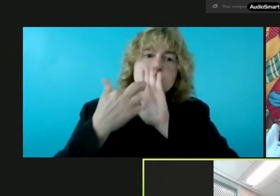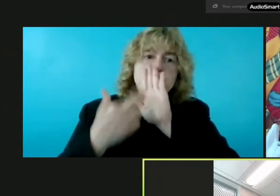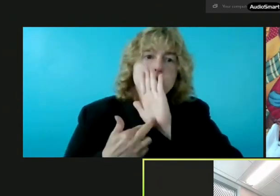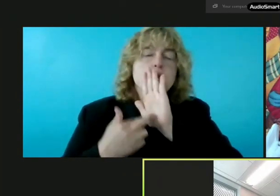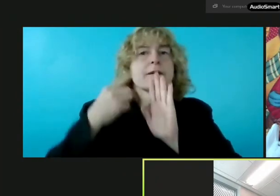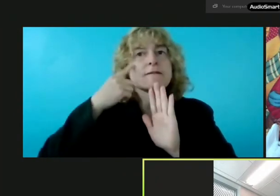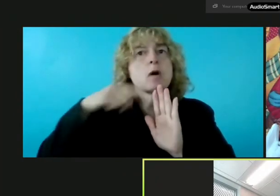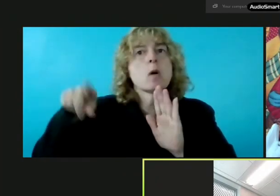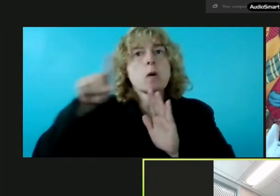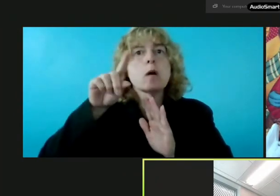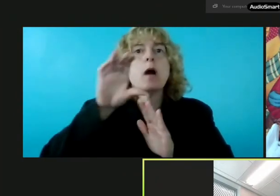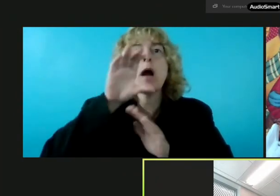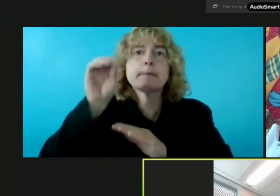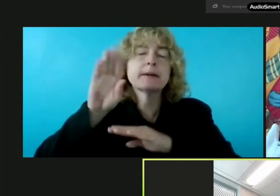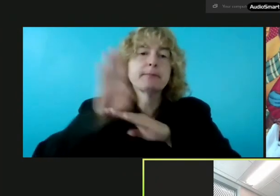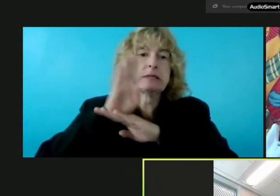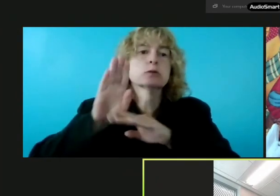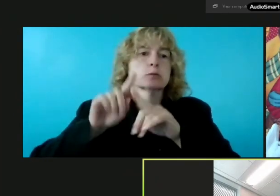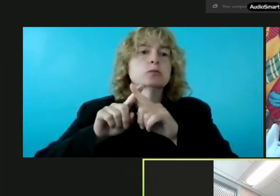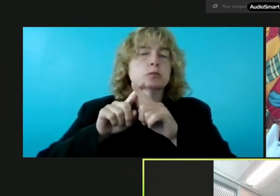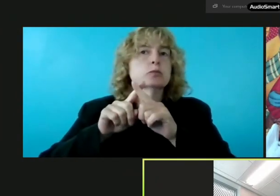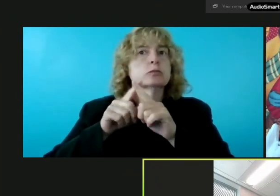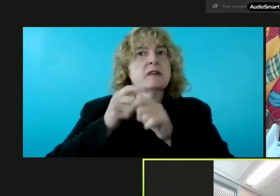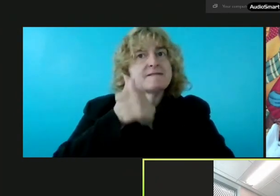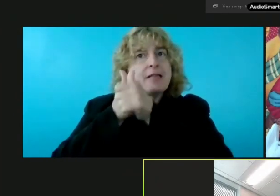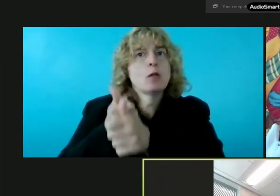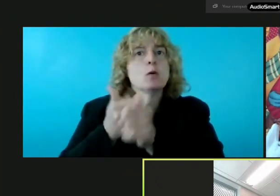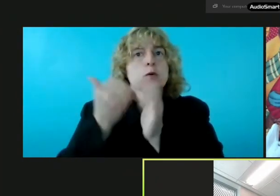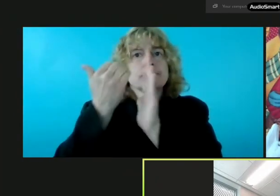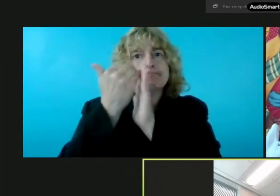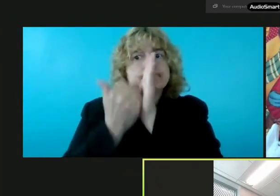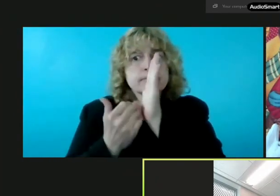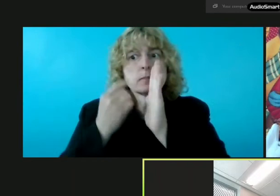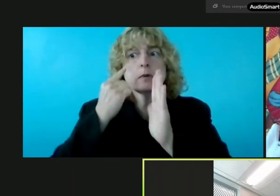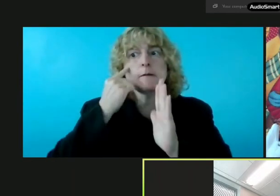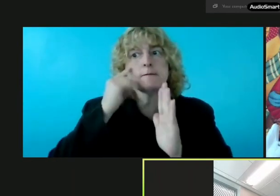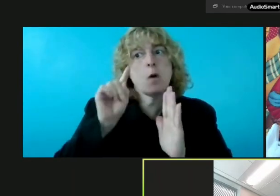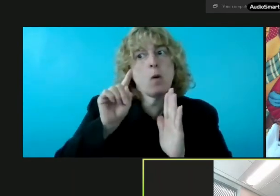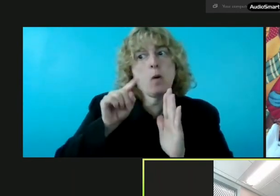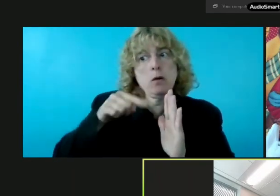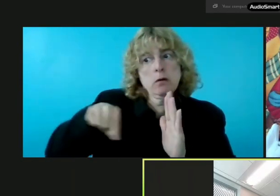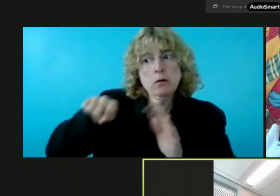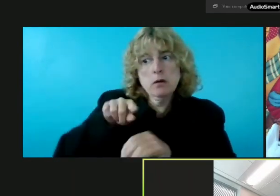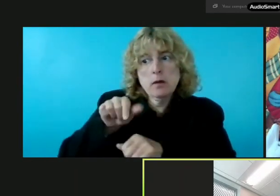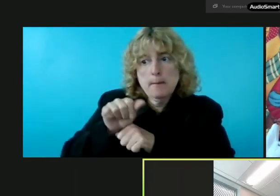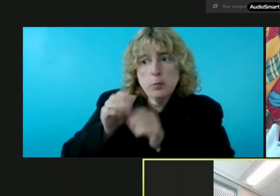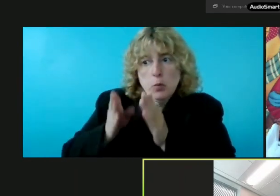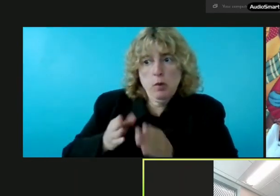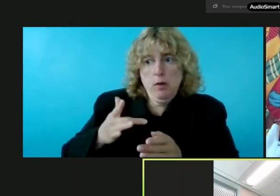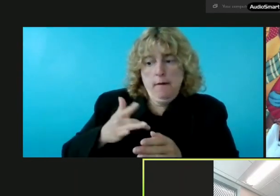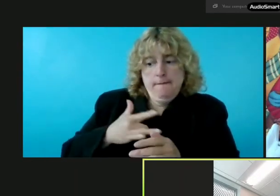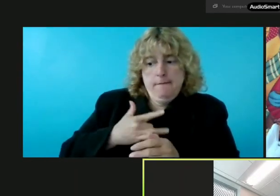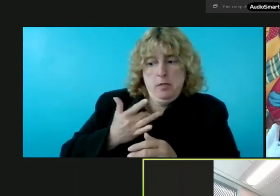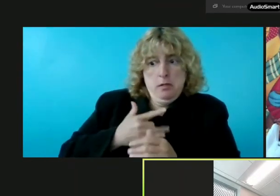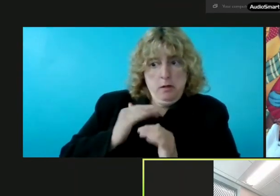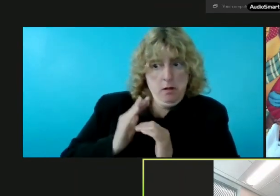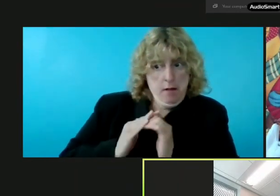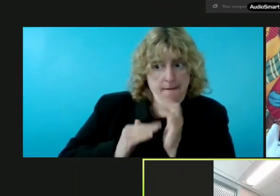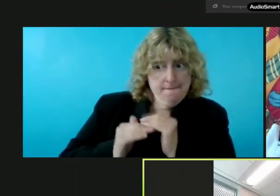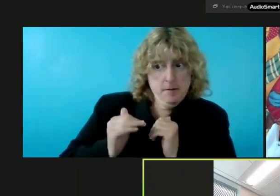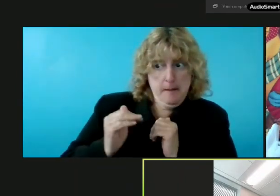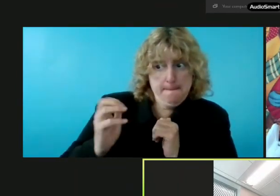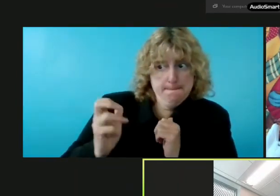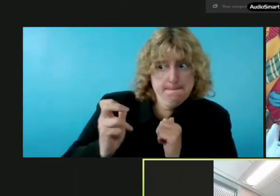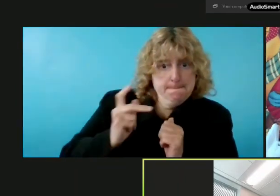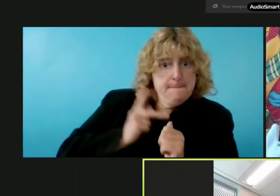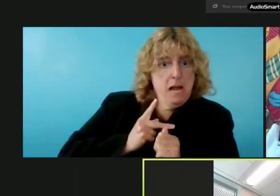create a safe place or work environment for employees to feel comfortable in coming back to work. There are some